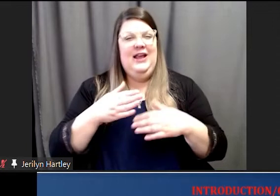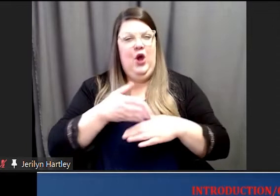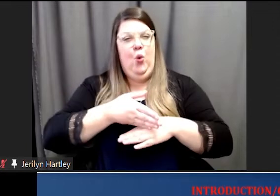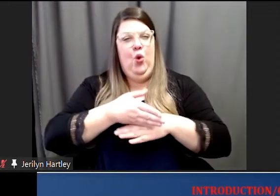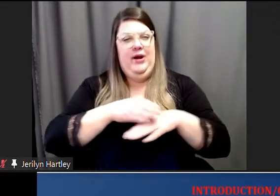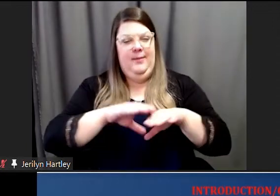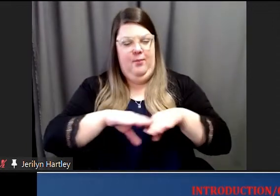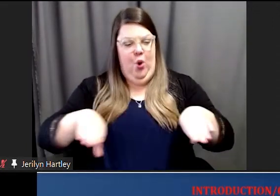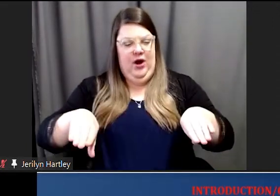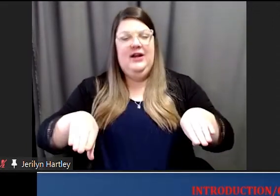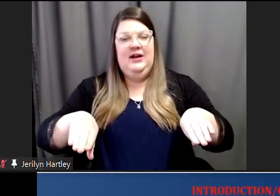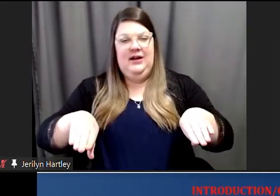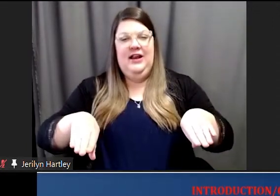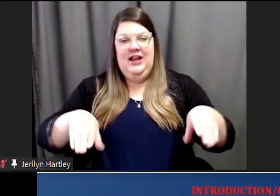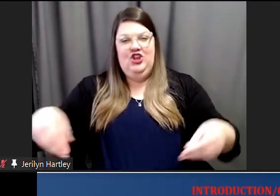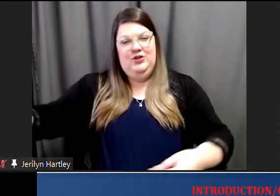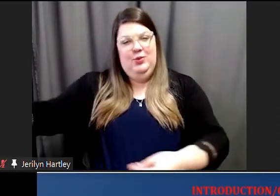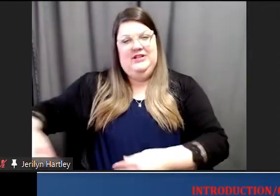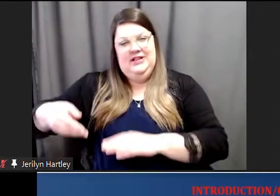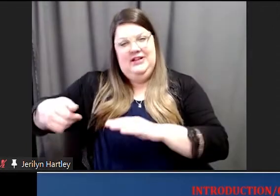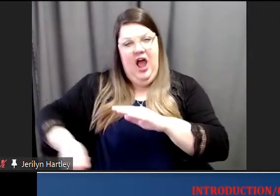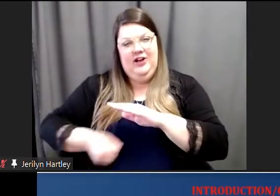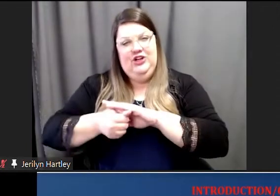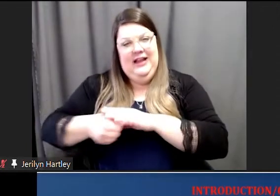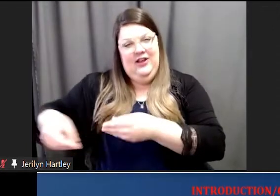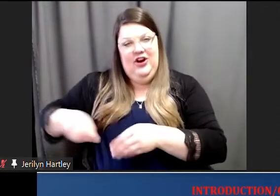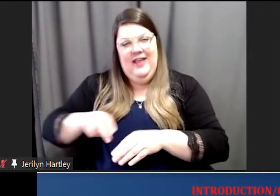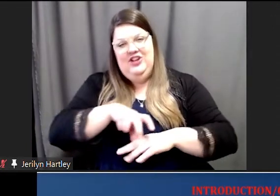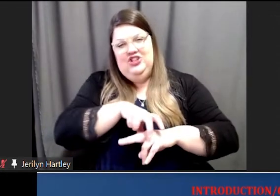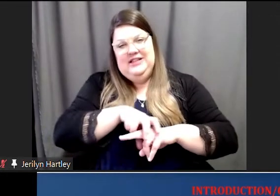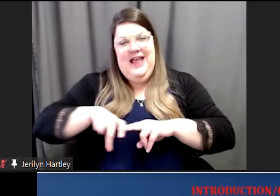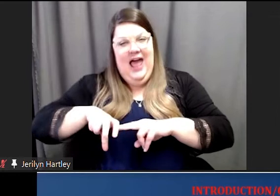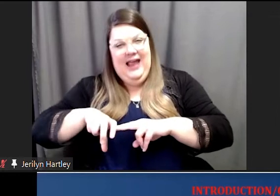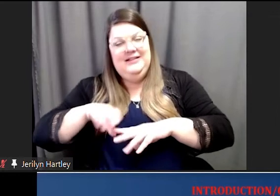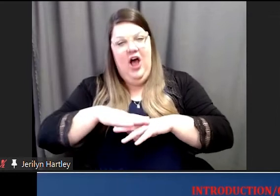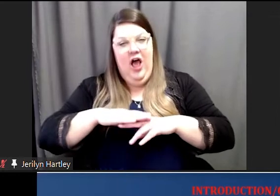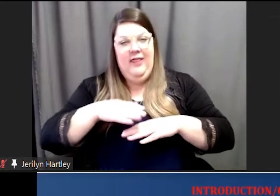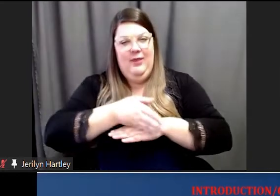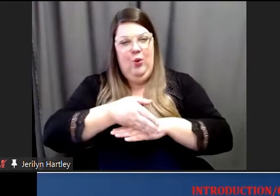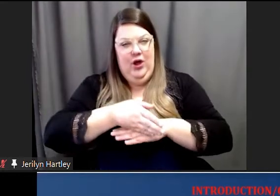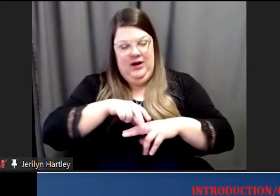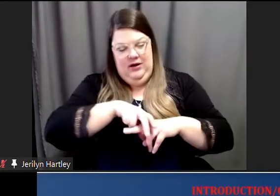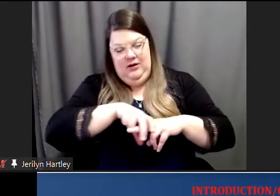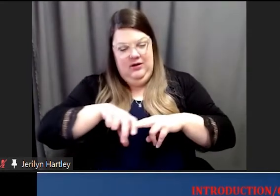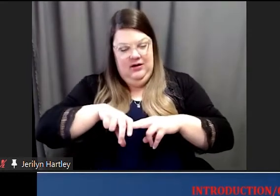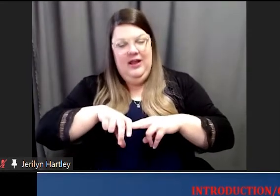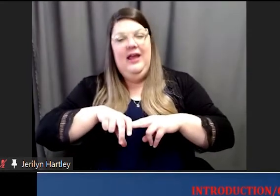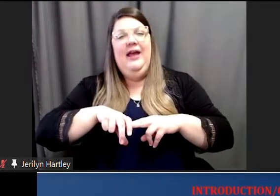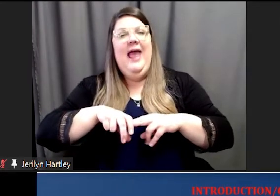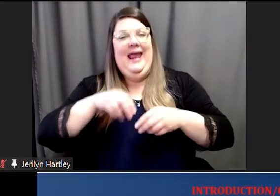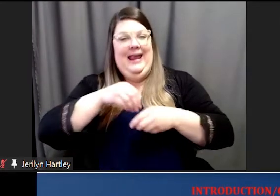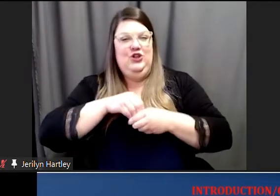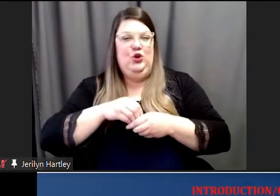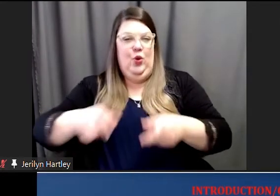thing, and she can take that, put it underneath her, and then she slides on the wooden board, and then she gets in the wheelchair with the help of her